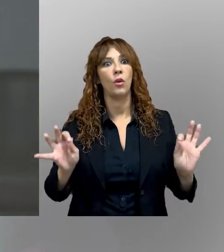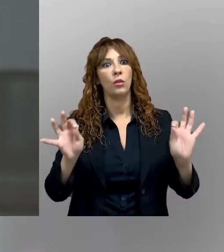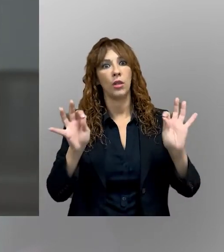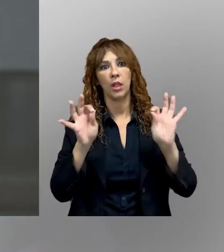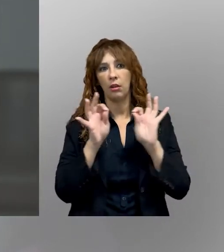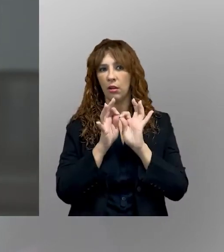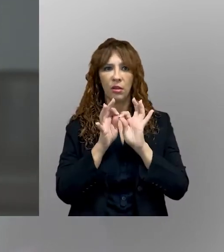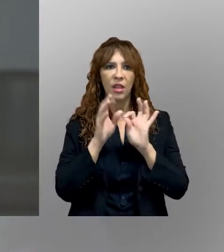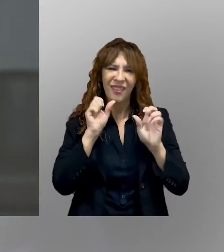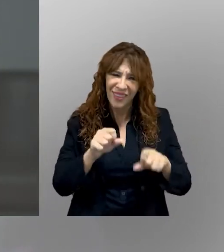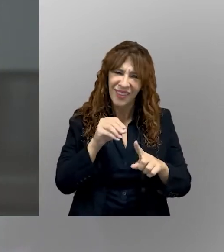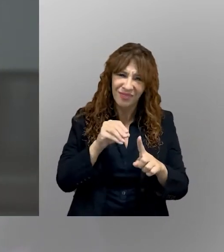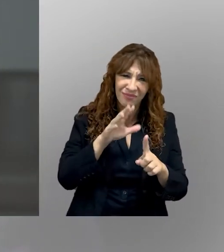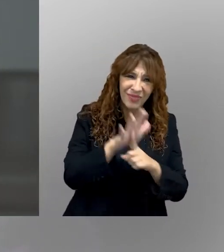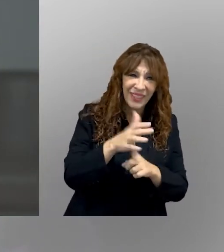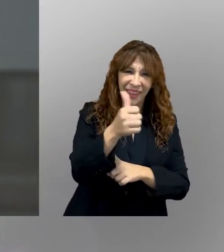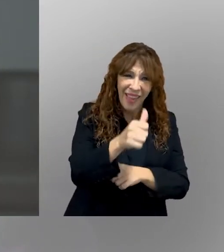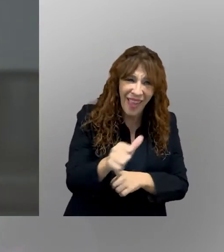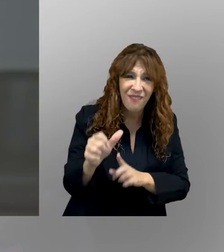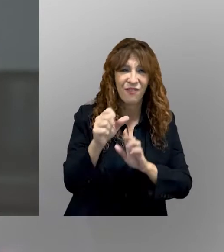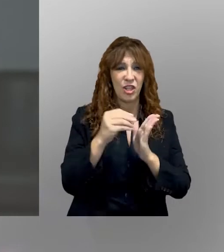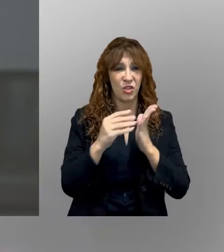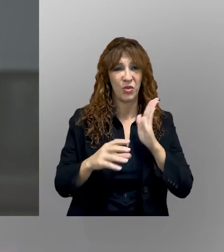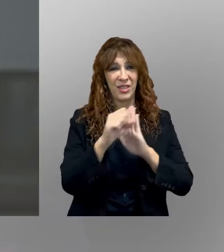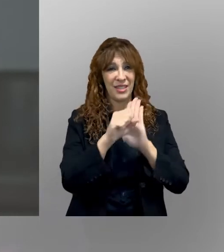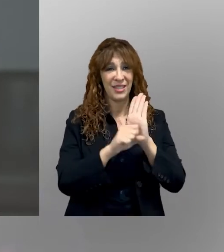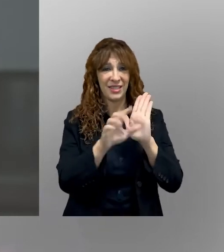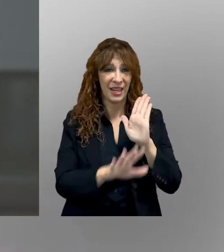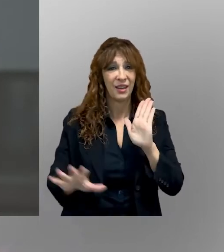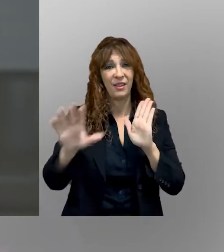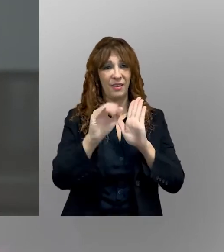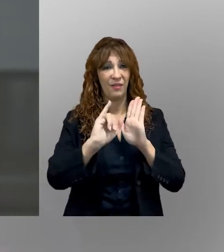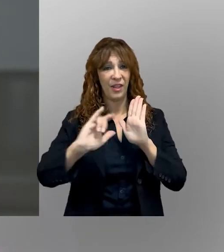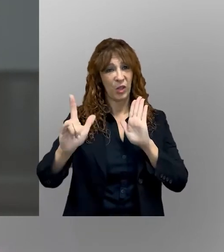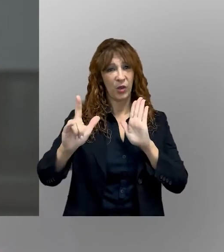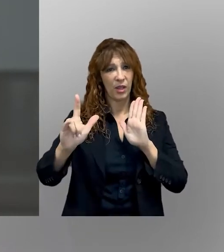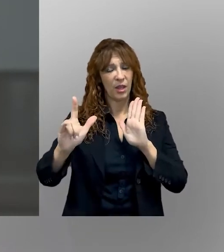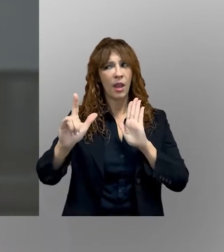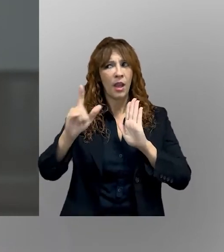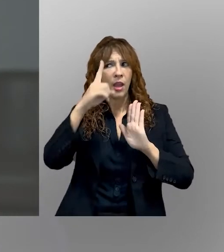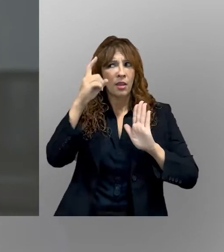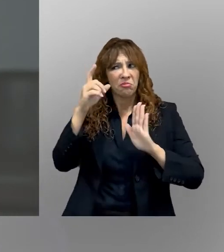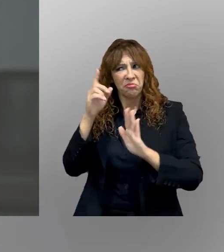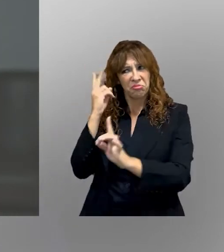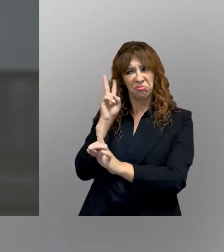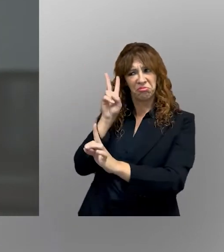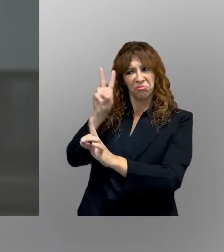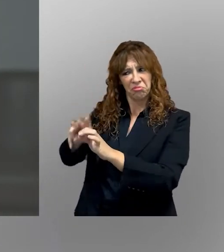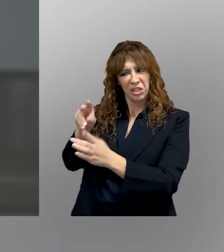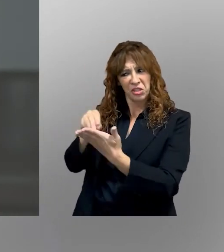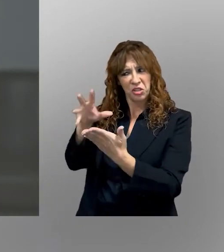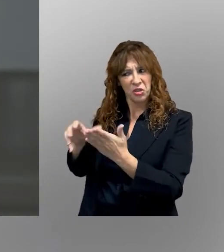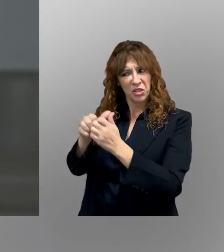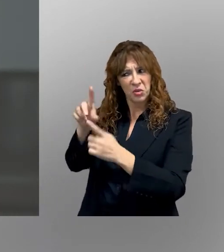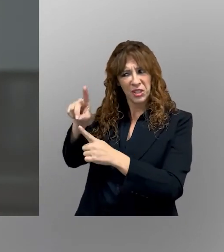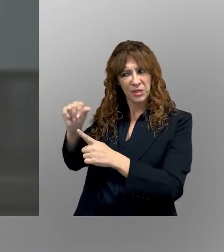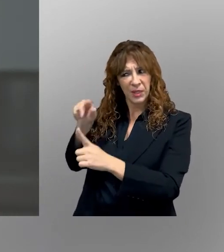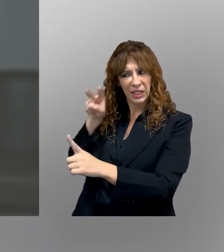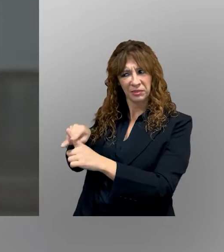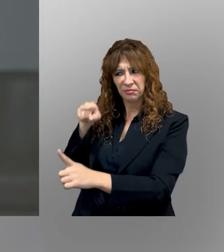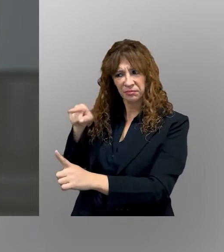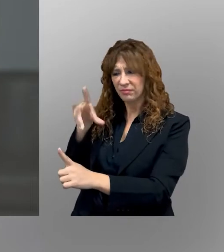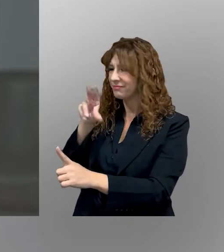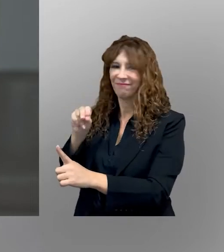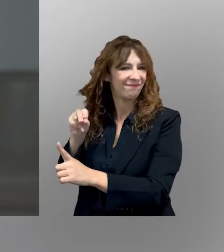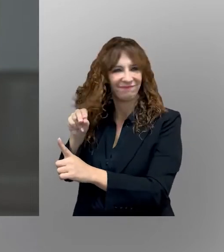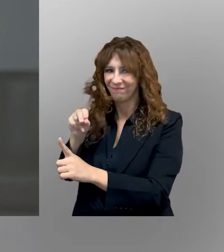so critical, and it could literally impact every student in the state of Illinois because it is not applicable